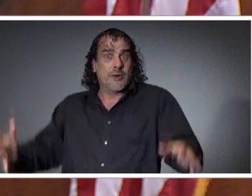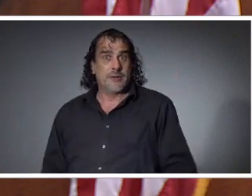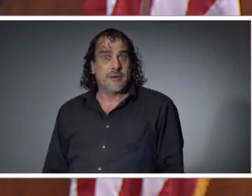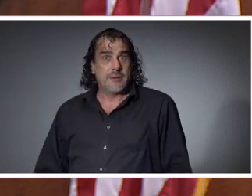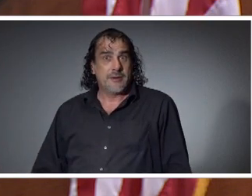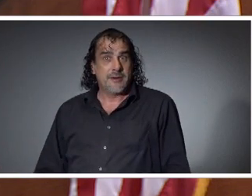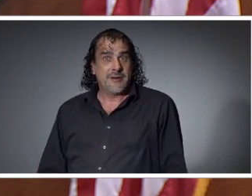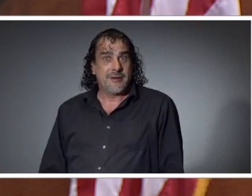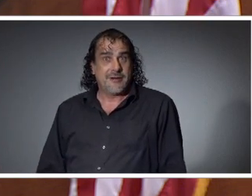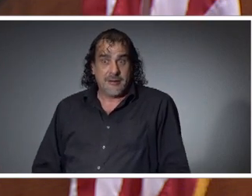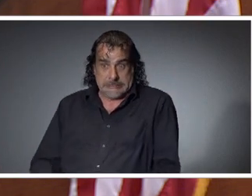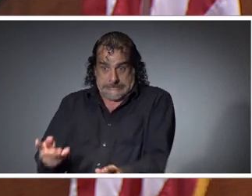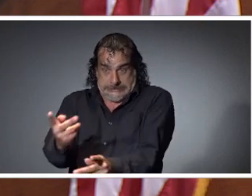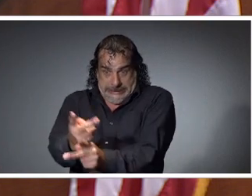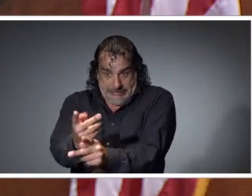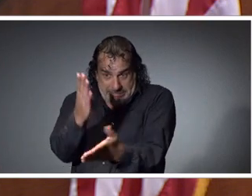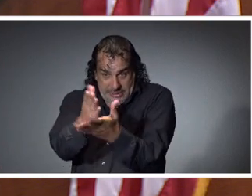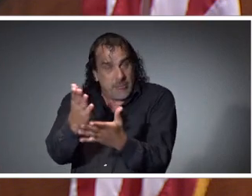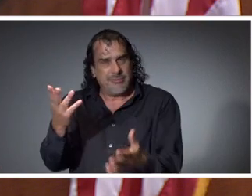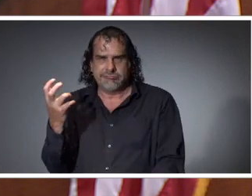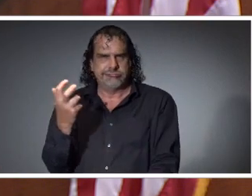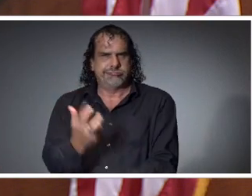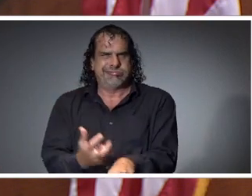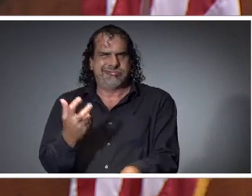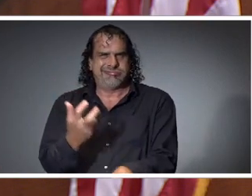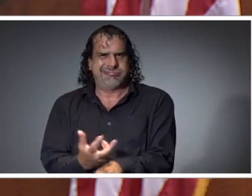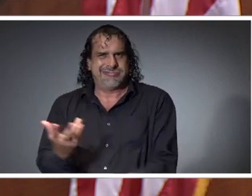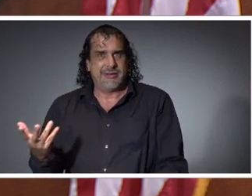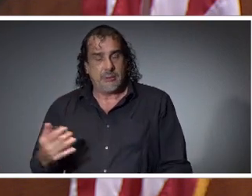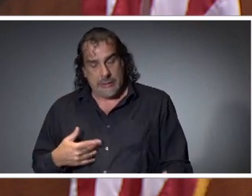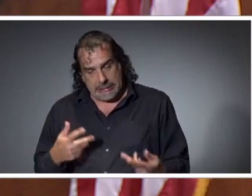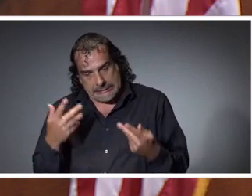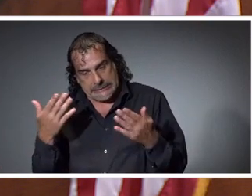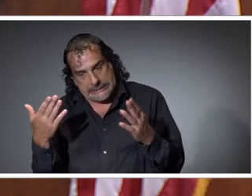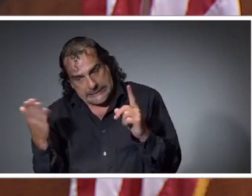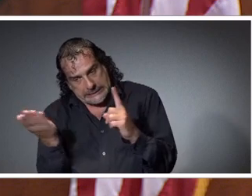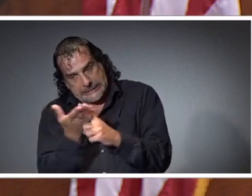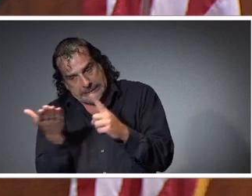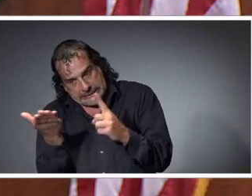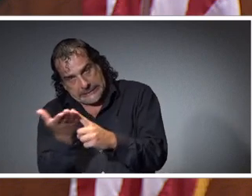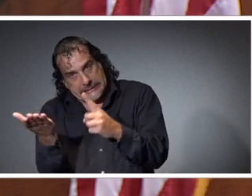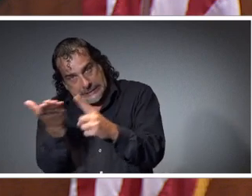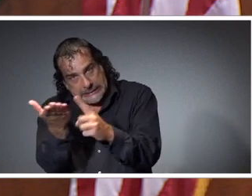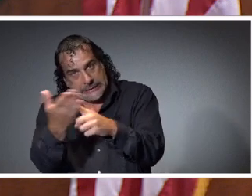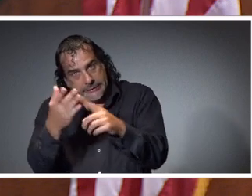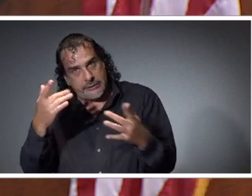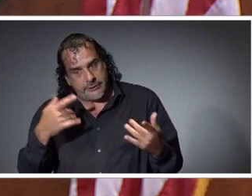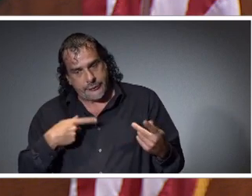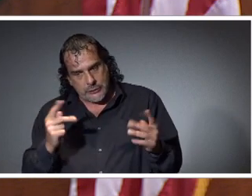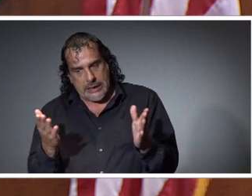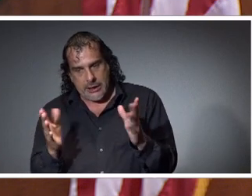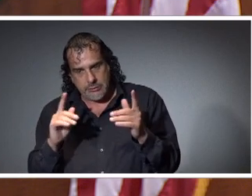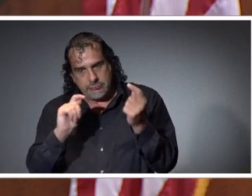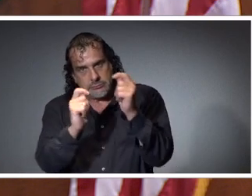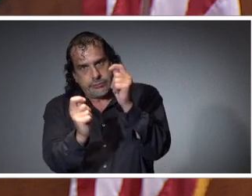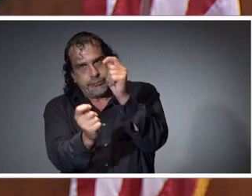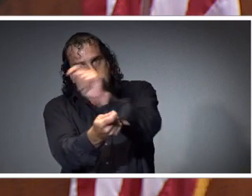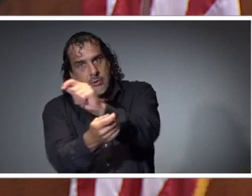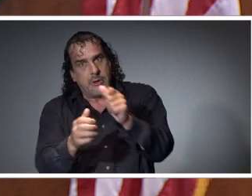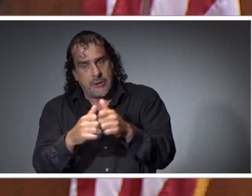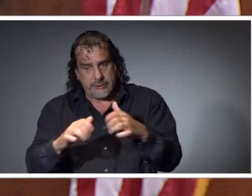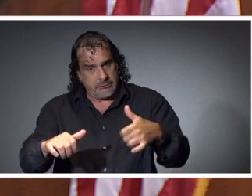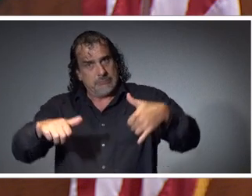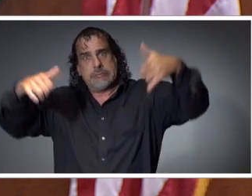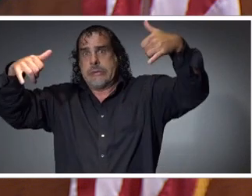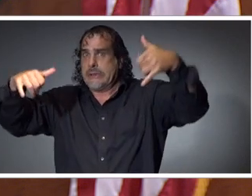a hard thing to accomplish. And so we've got to keep trying, we've got to keep working, we've got to be smart about it. But it is a monumental challenge,